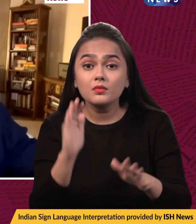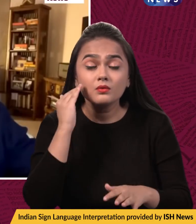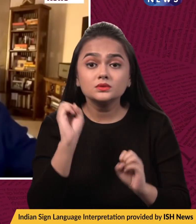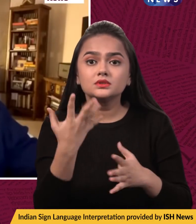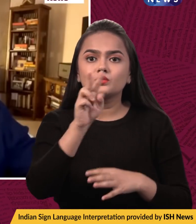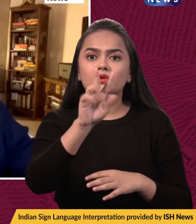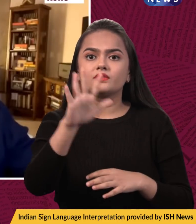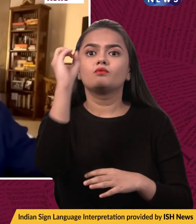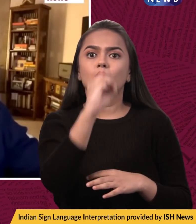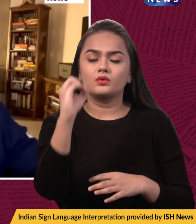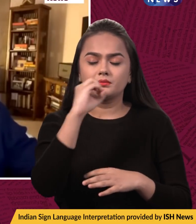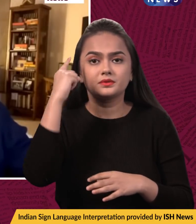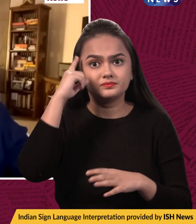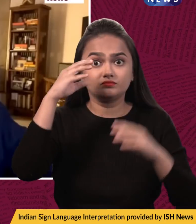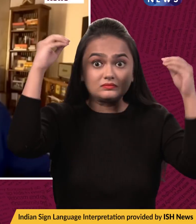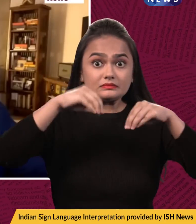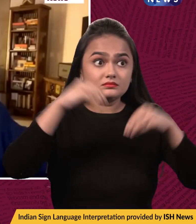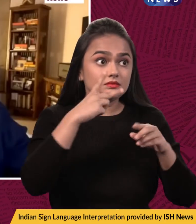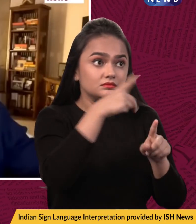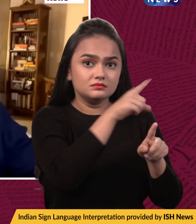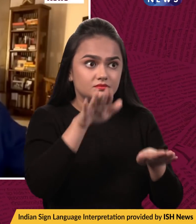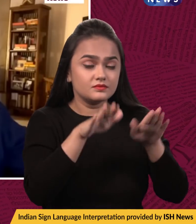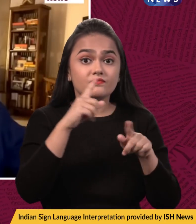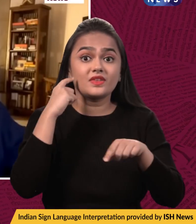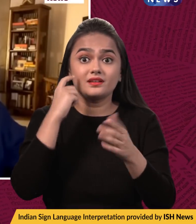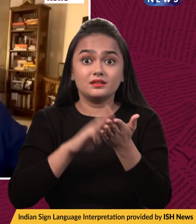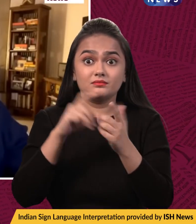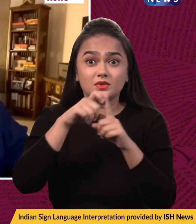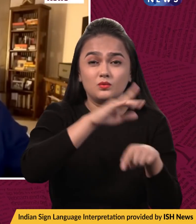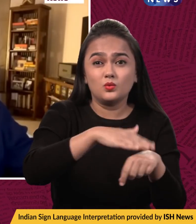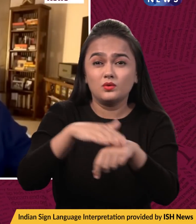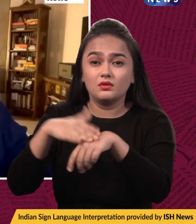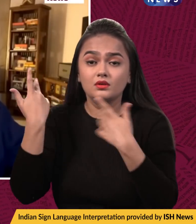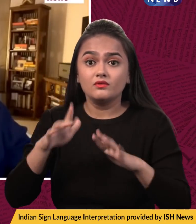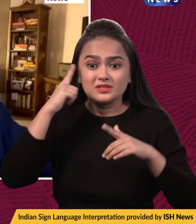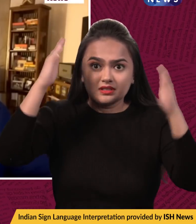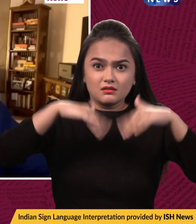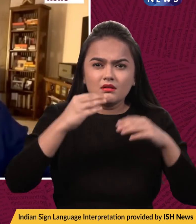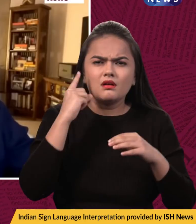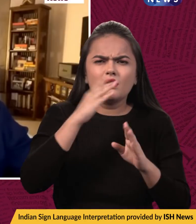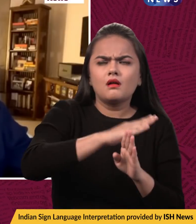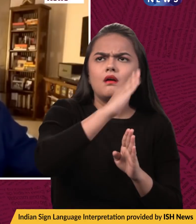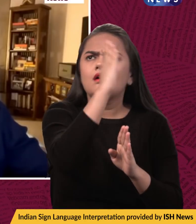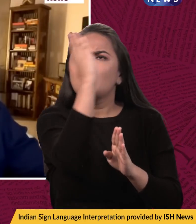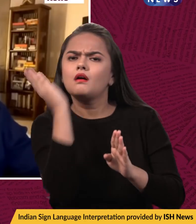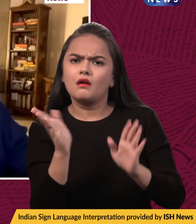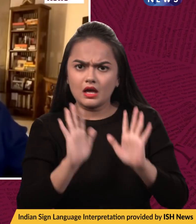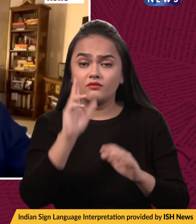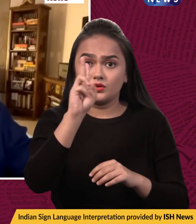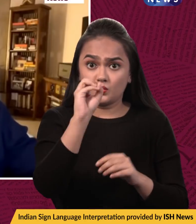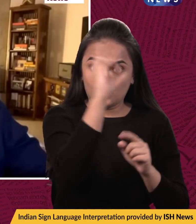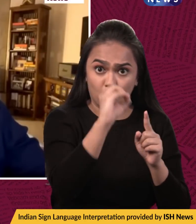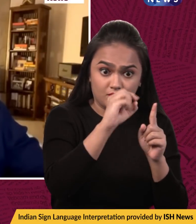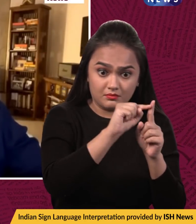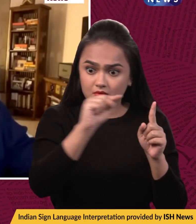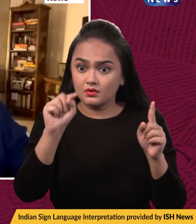25th of October, keeping in mind the rain situation. The IMD has warned of isolated rainfall between the 20th of